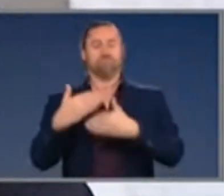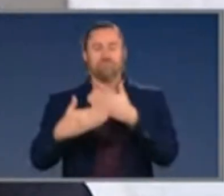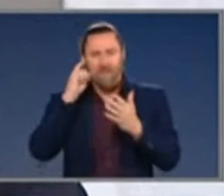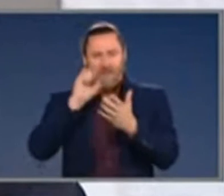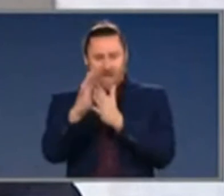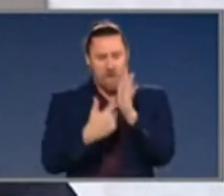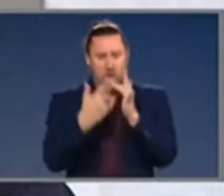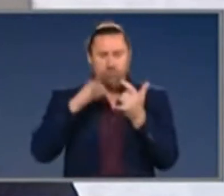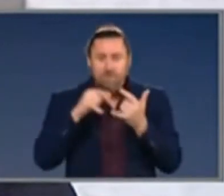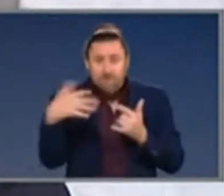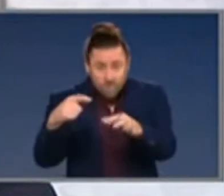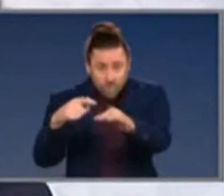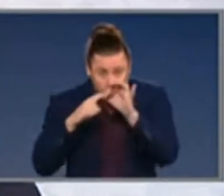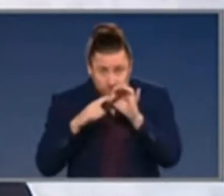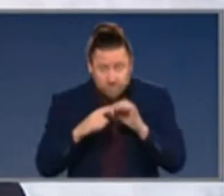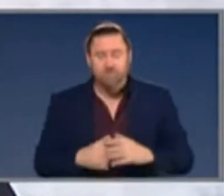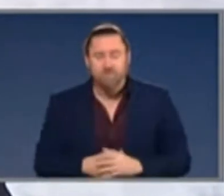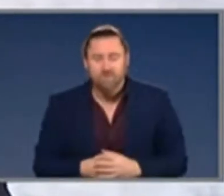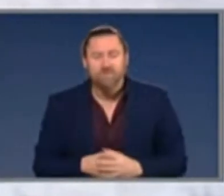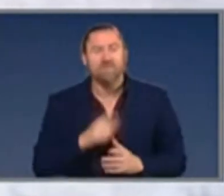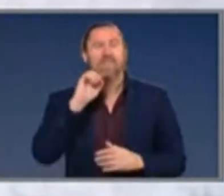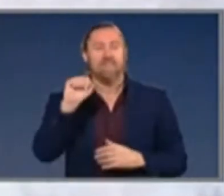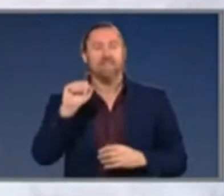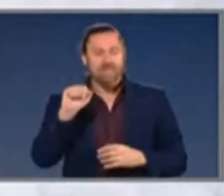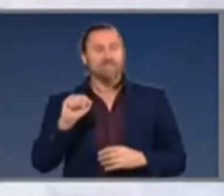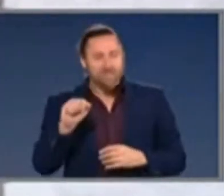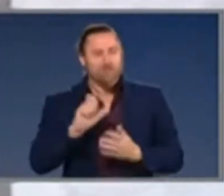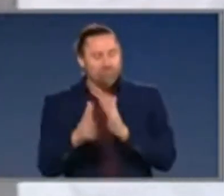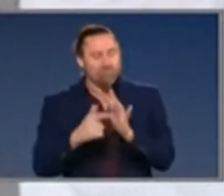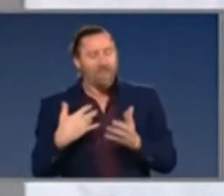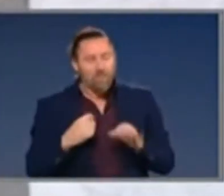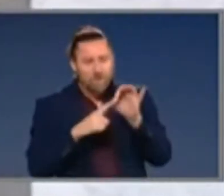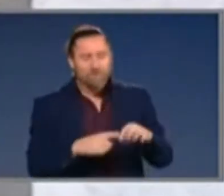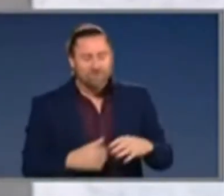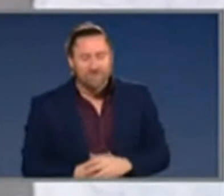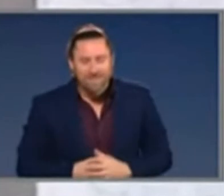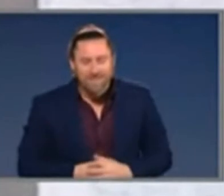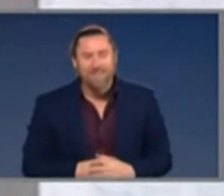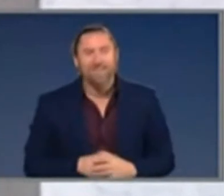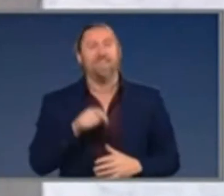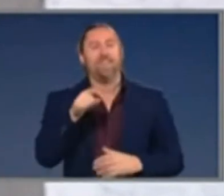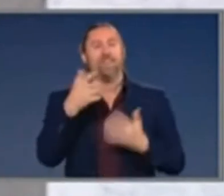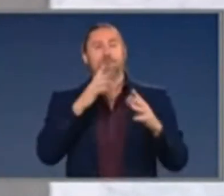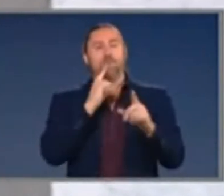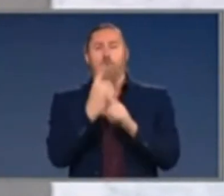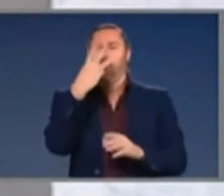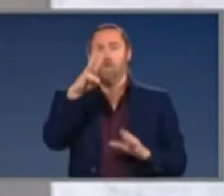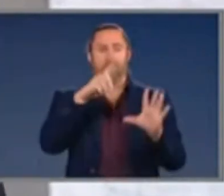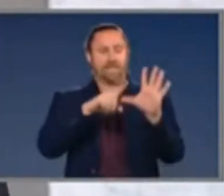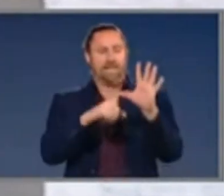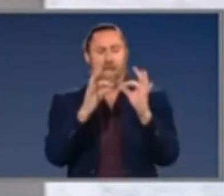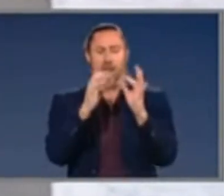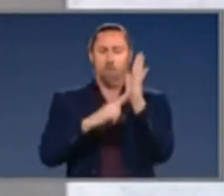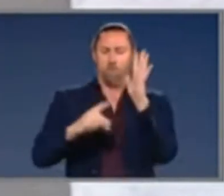Chris has a question along similar lines. You've answered so magnificently, I'll move on. You've mentioned the 30-year bond